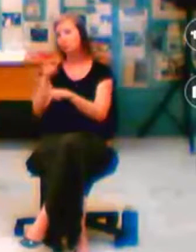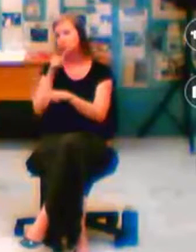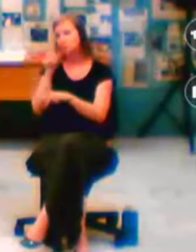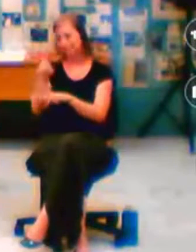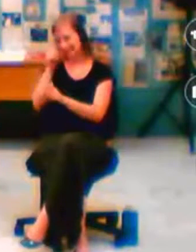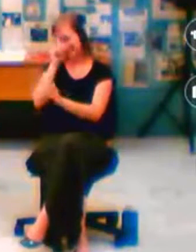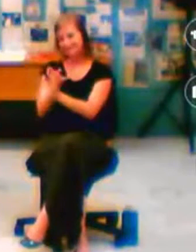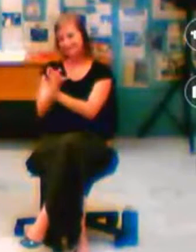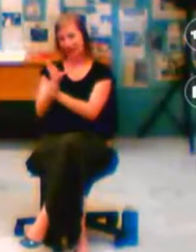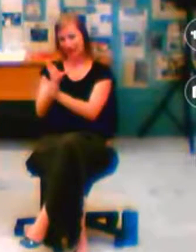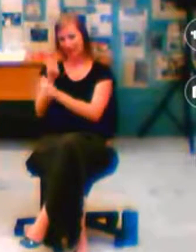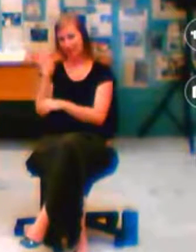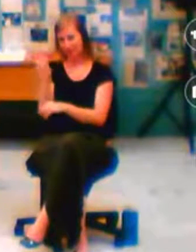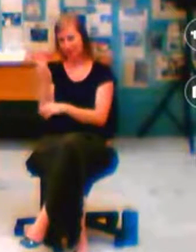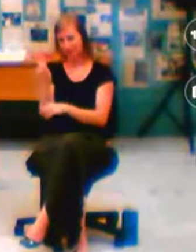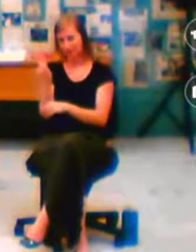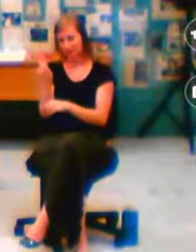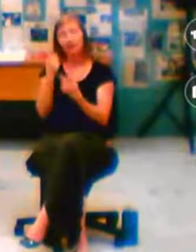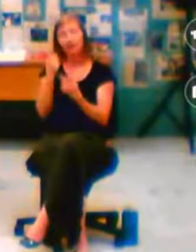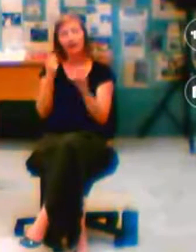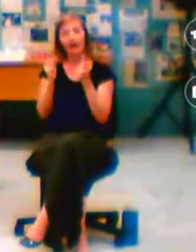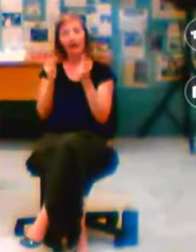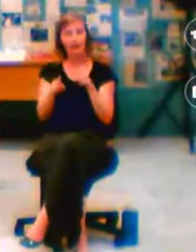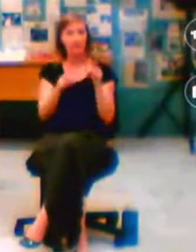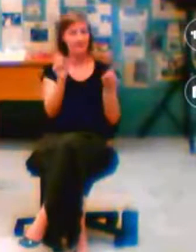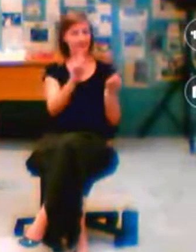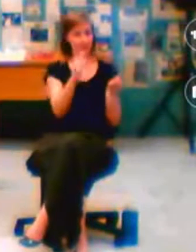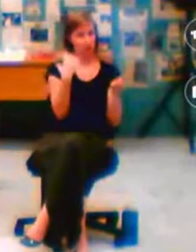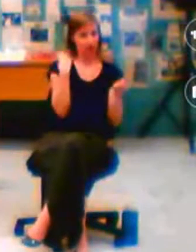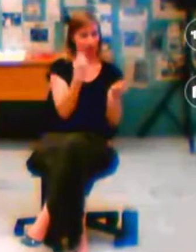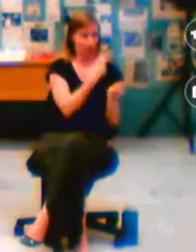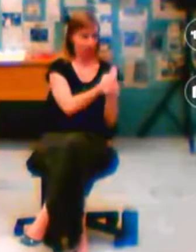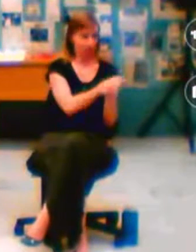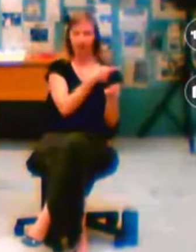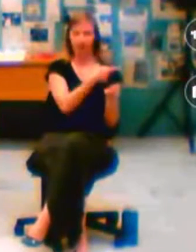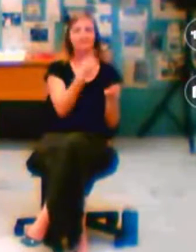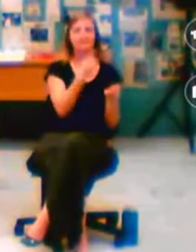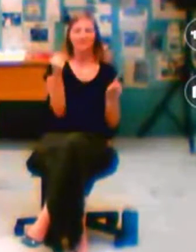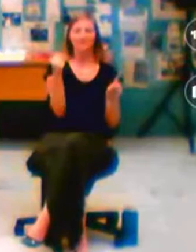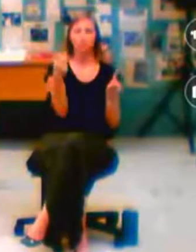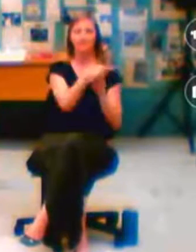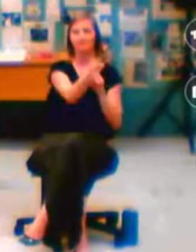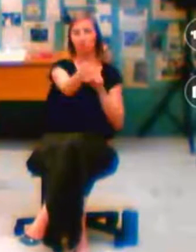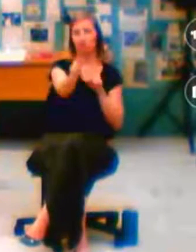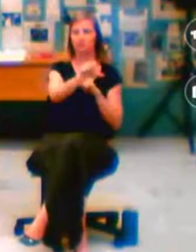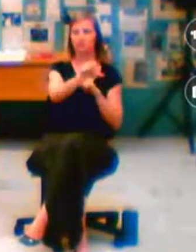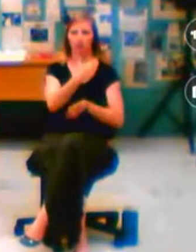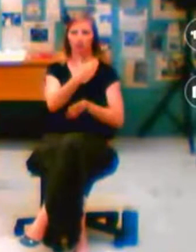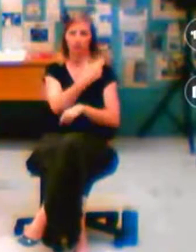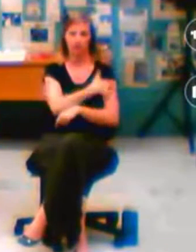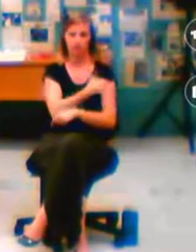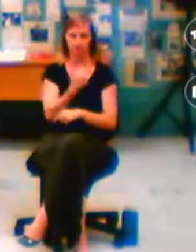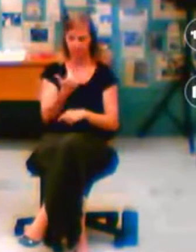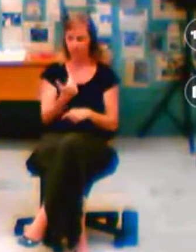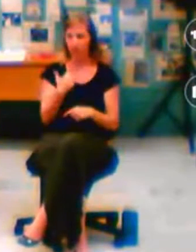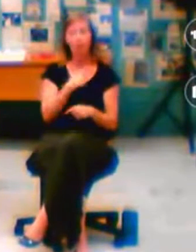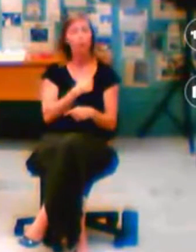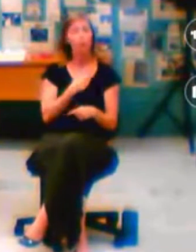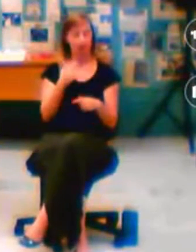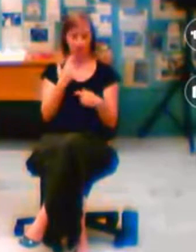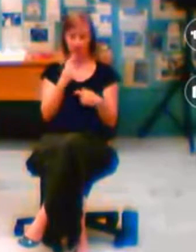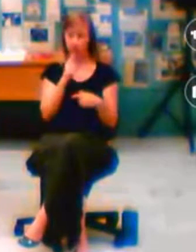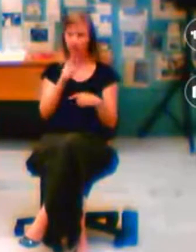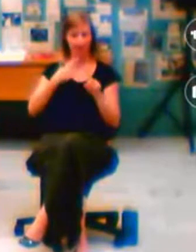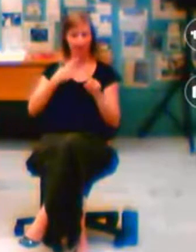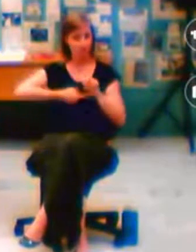beds in our state. And in fact, the very first day I volunteered at the Southwest Clinic, I had a patient who needed a psych bed and Denver